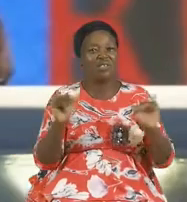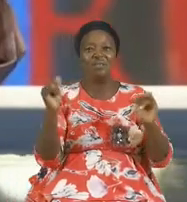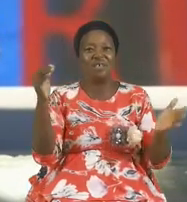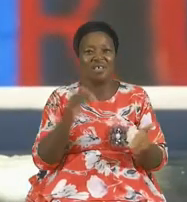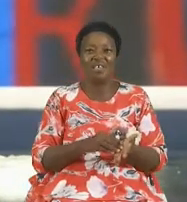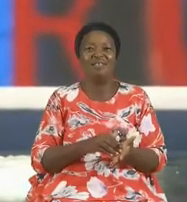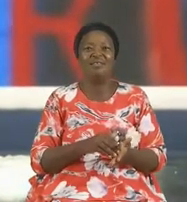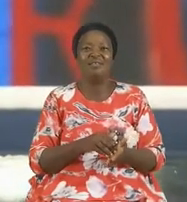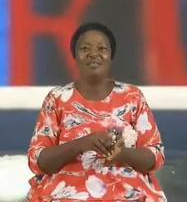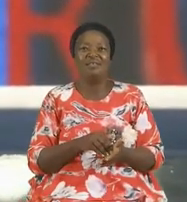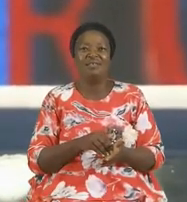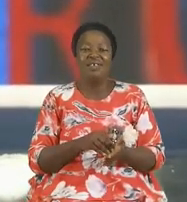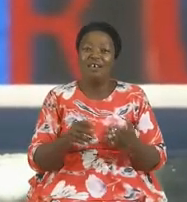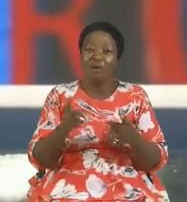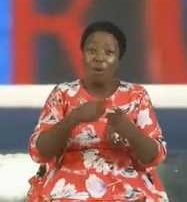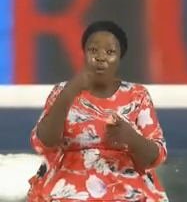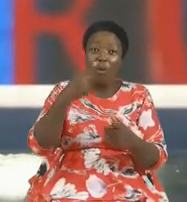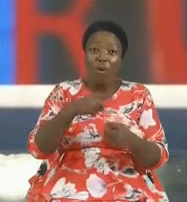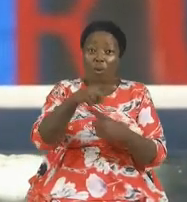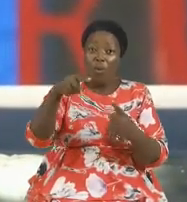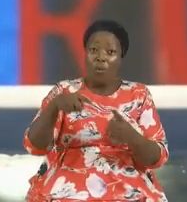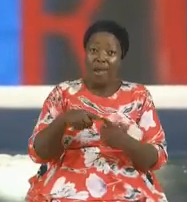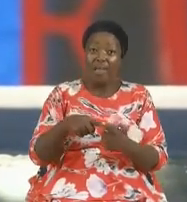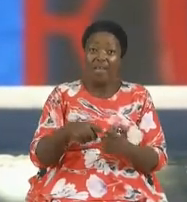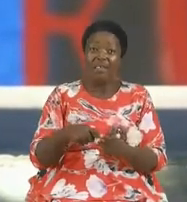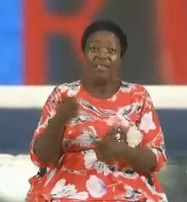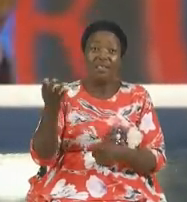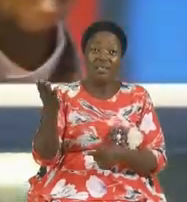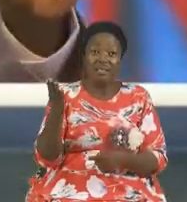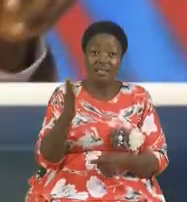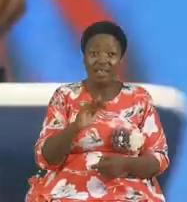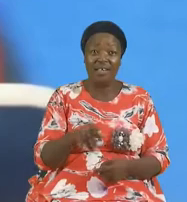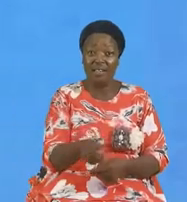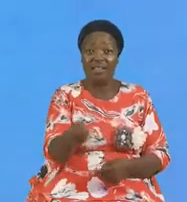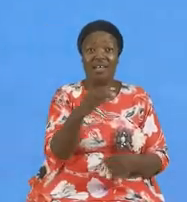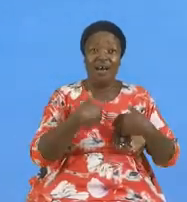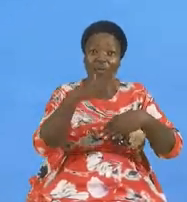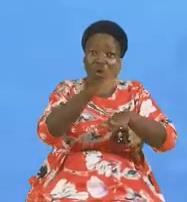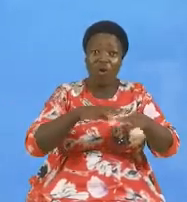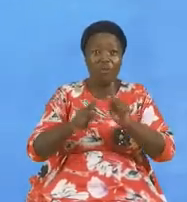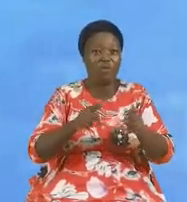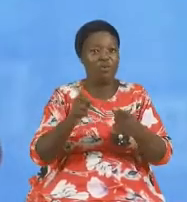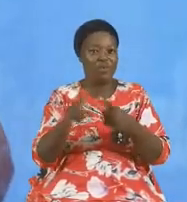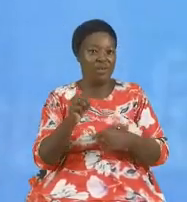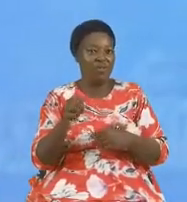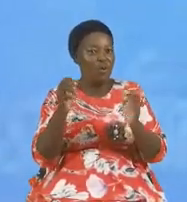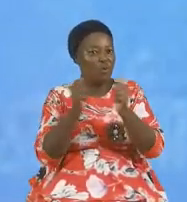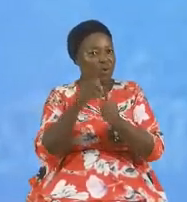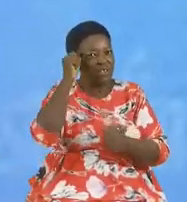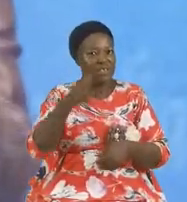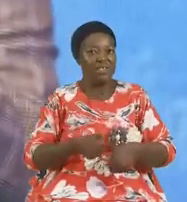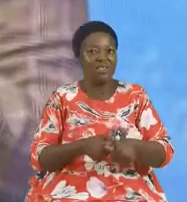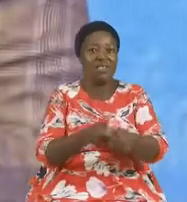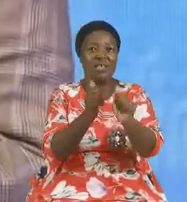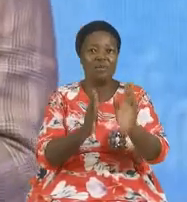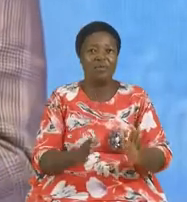you, and your life will never be the same again. when he had called the